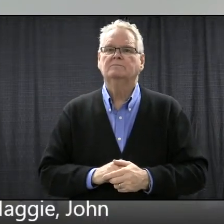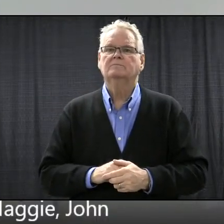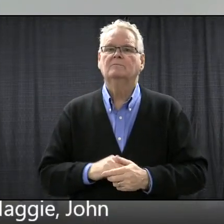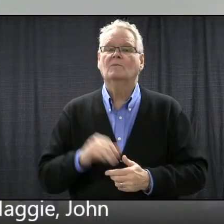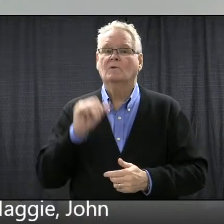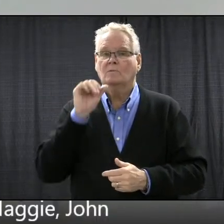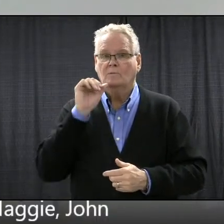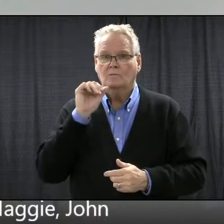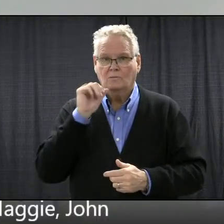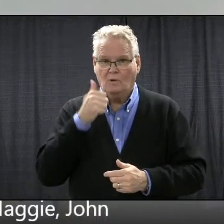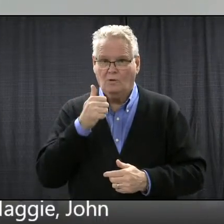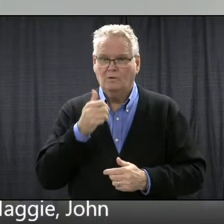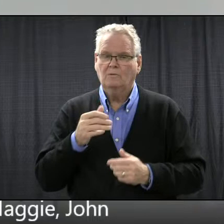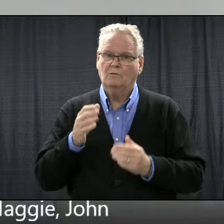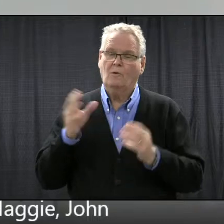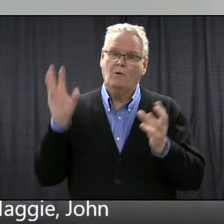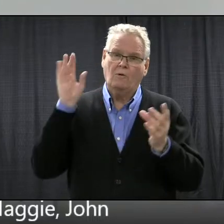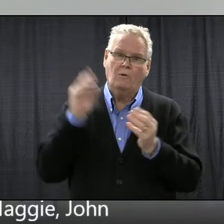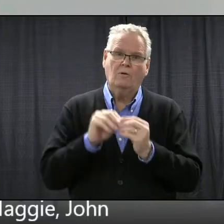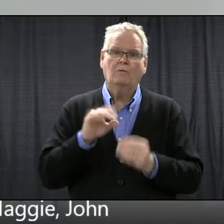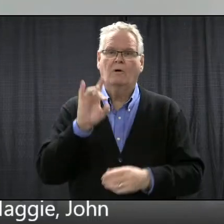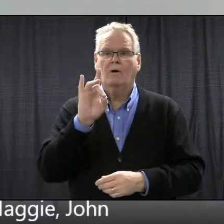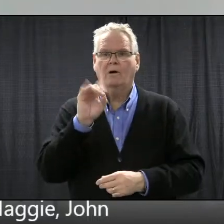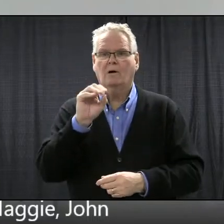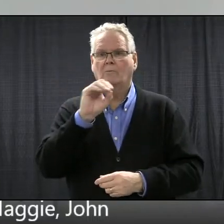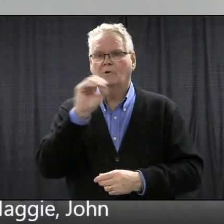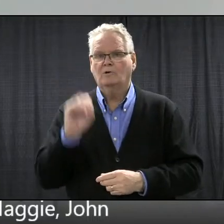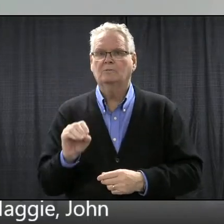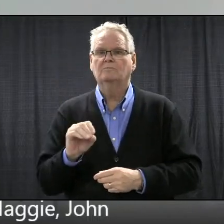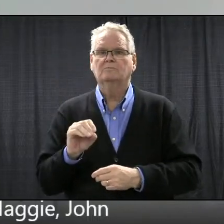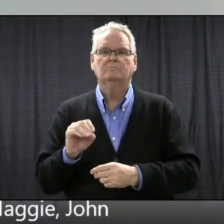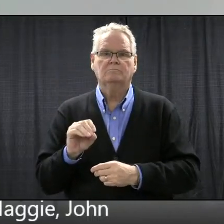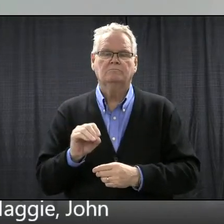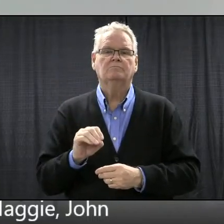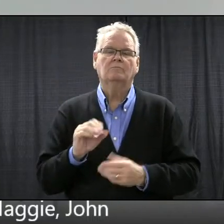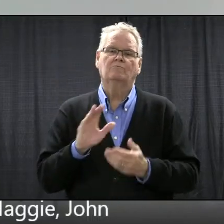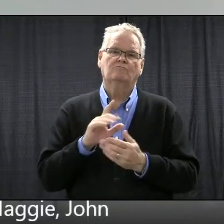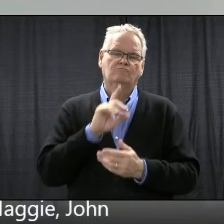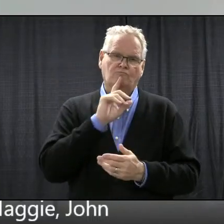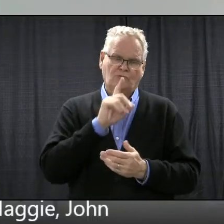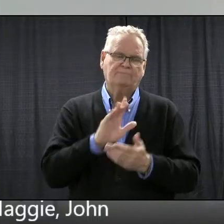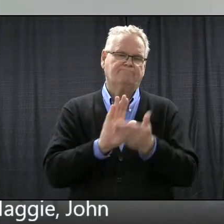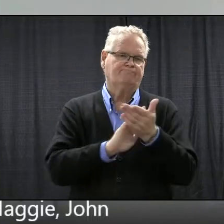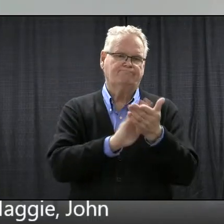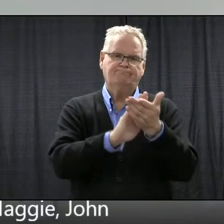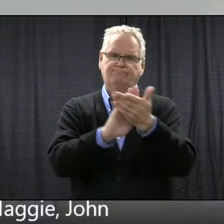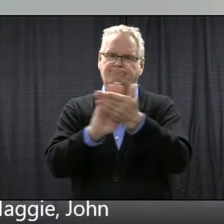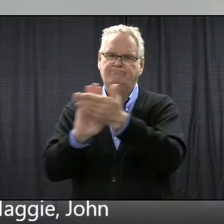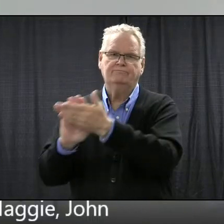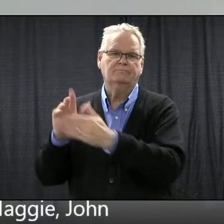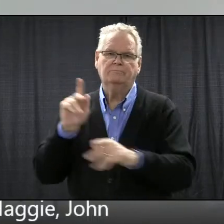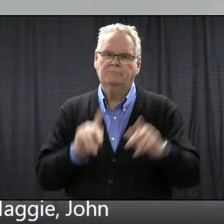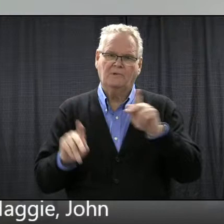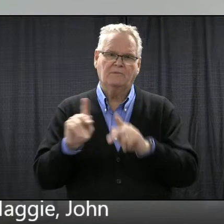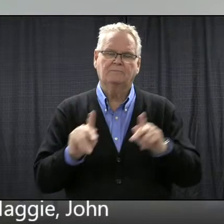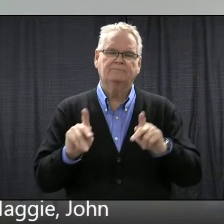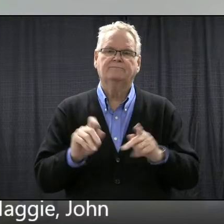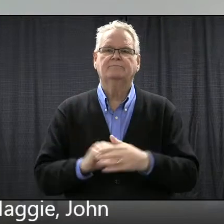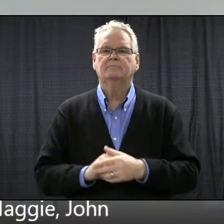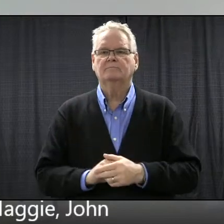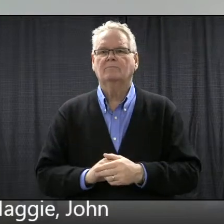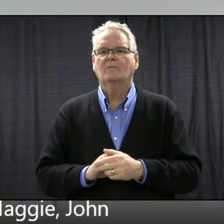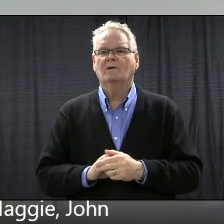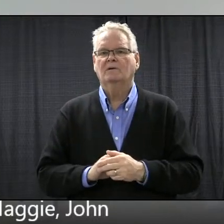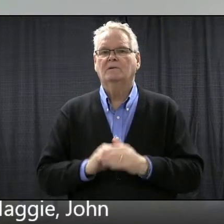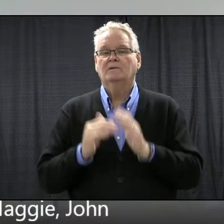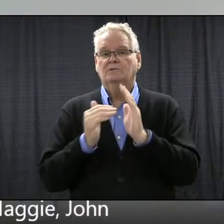thought we'd be. So well done, everybody. Dr. Fitzgerald did reference the travel documentation. I'd just like to take the point to